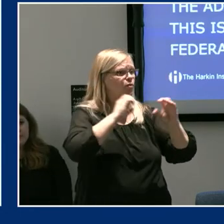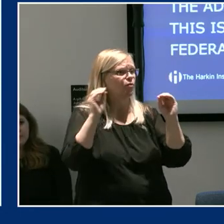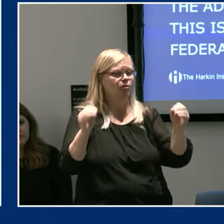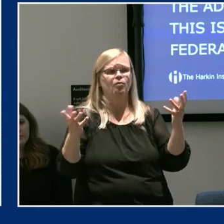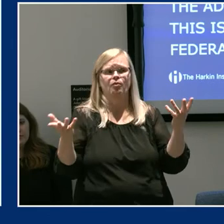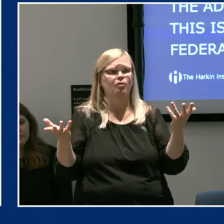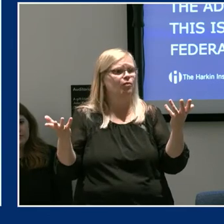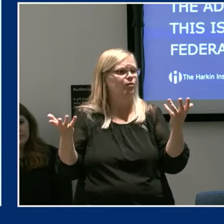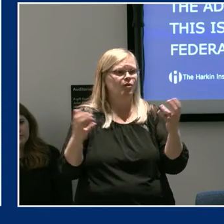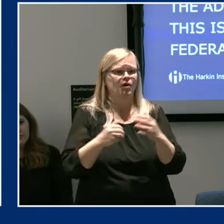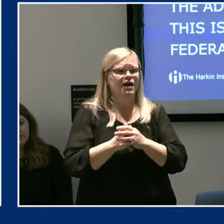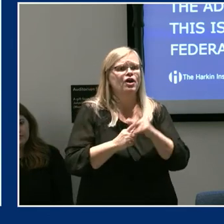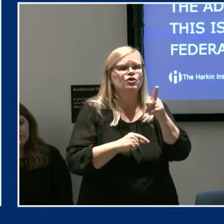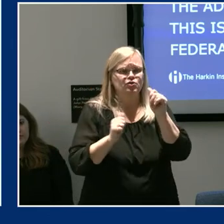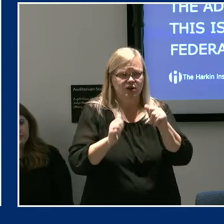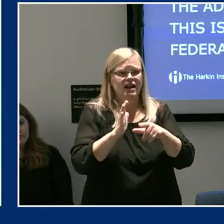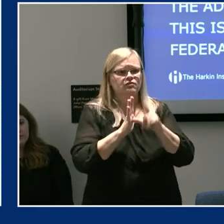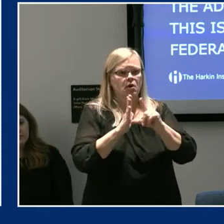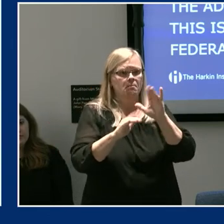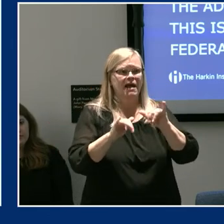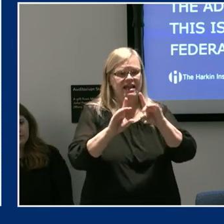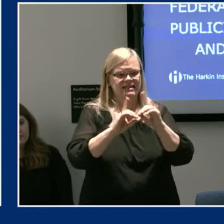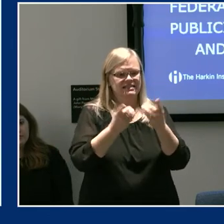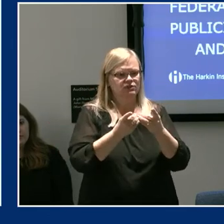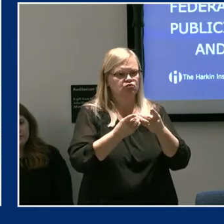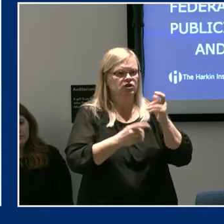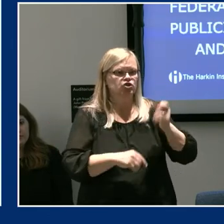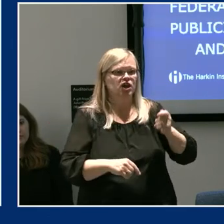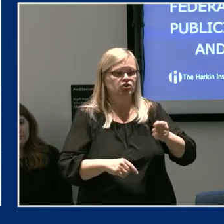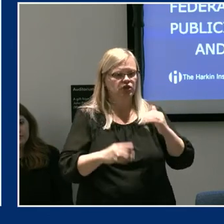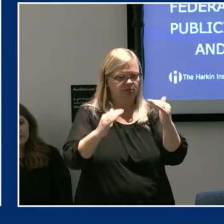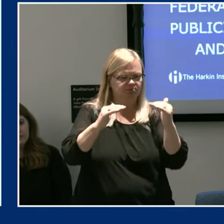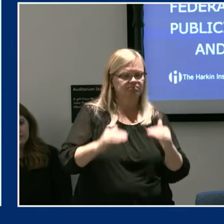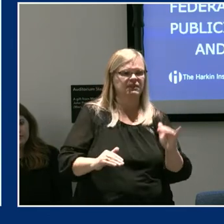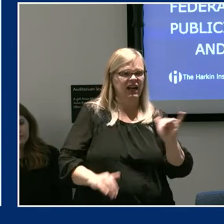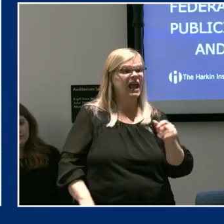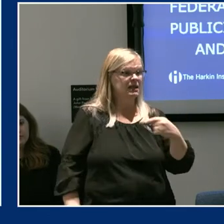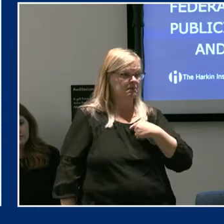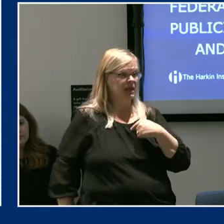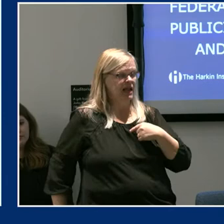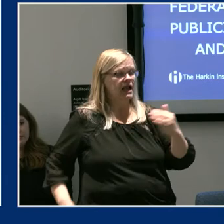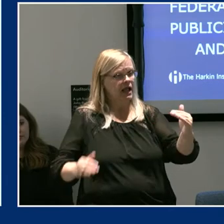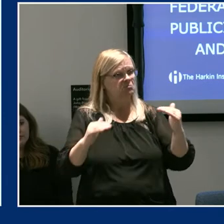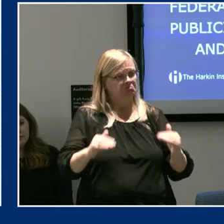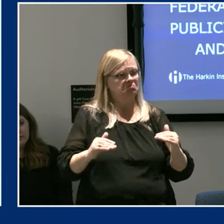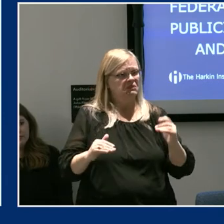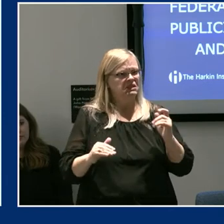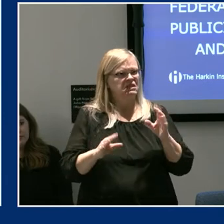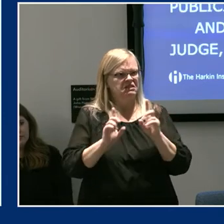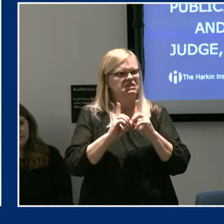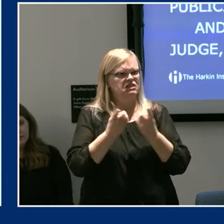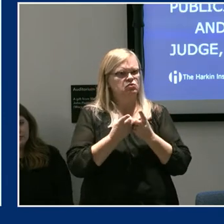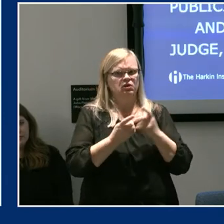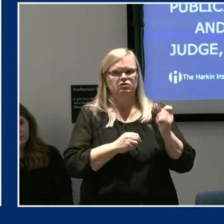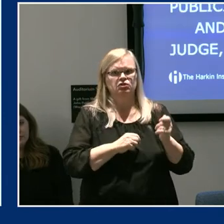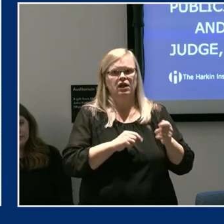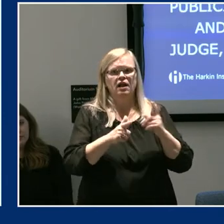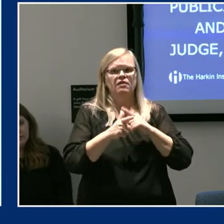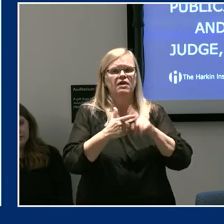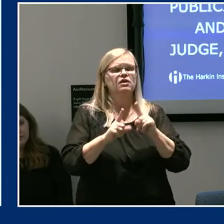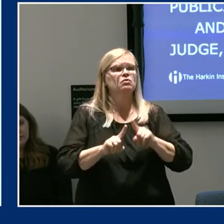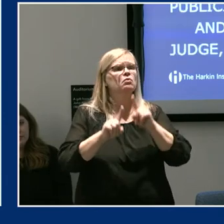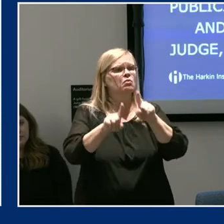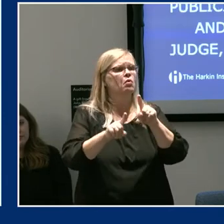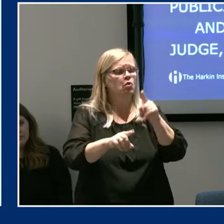can have a review by a district judge, a lowly district judge like myself, and then you go to the Court of Appeals in